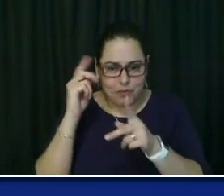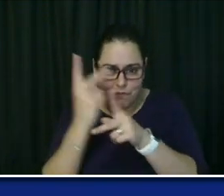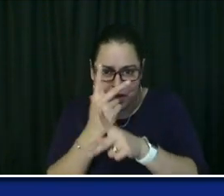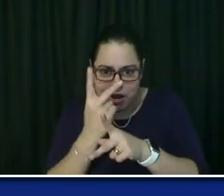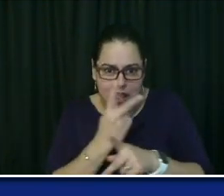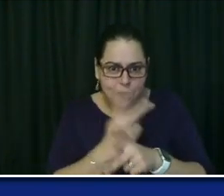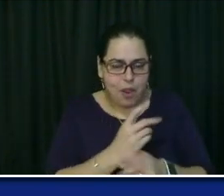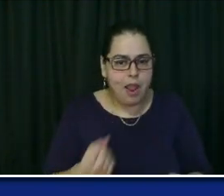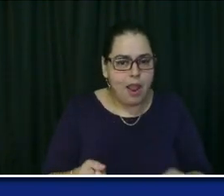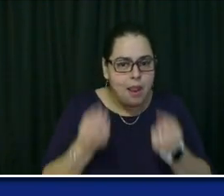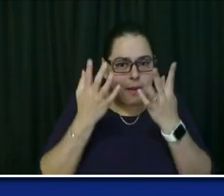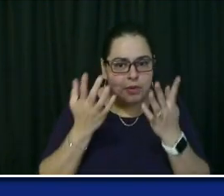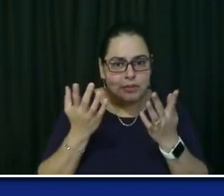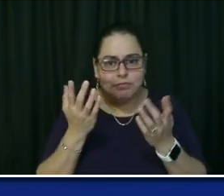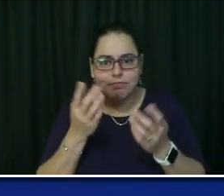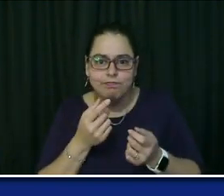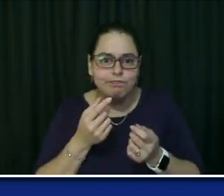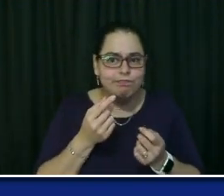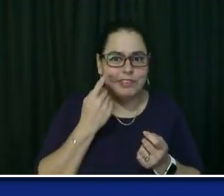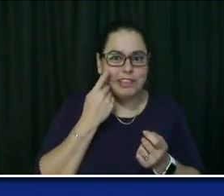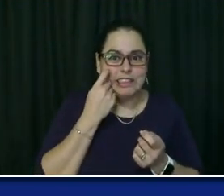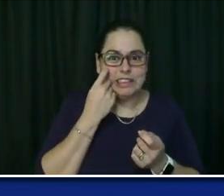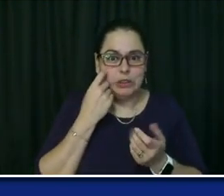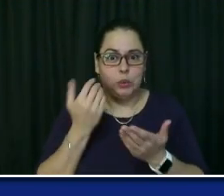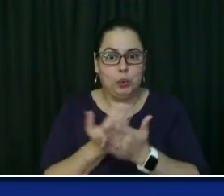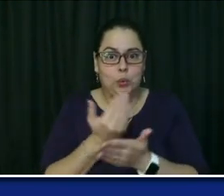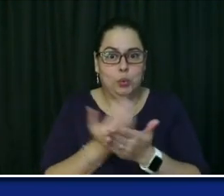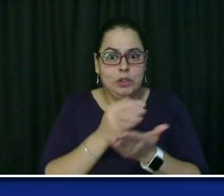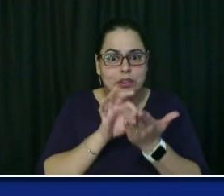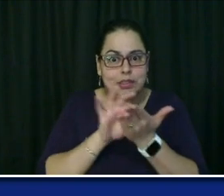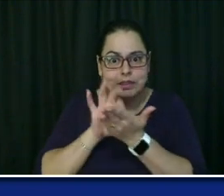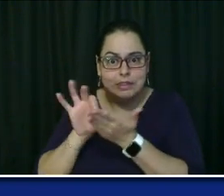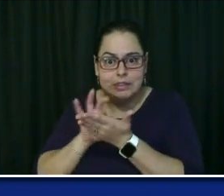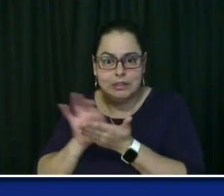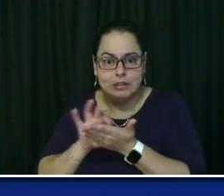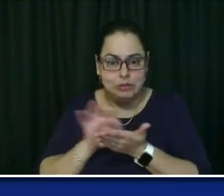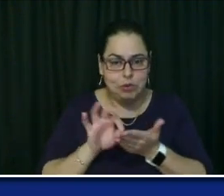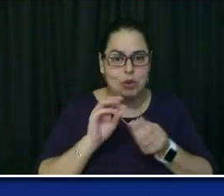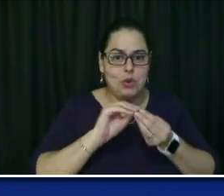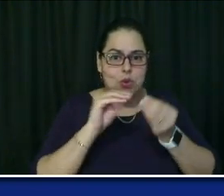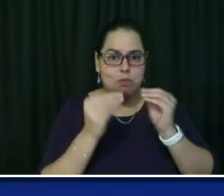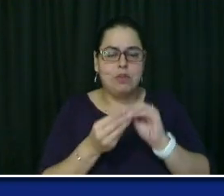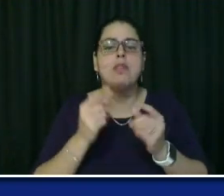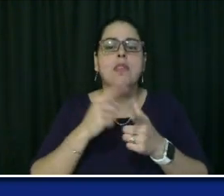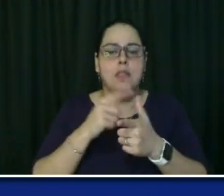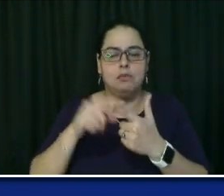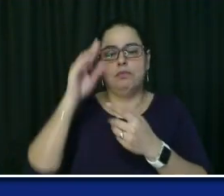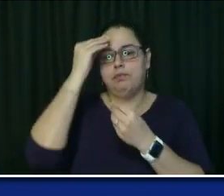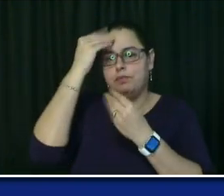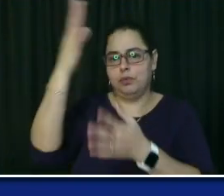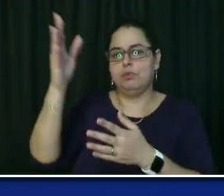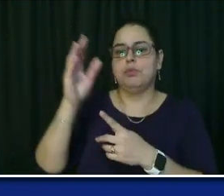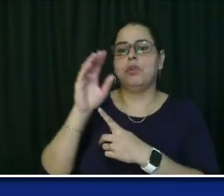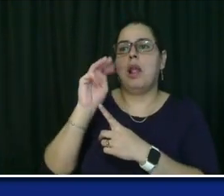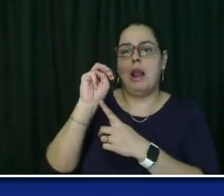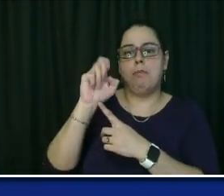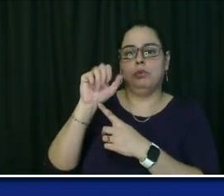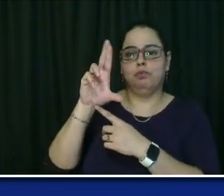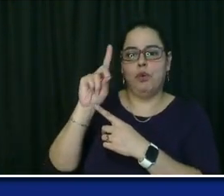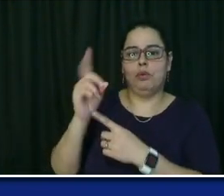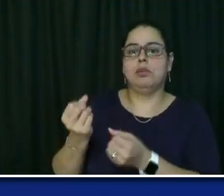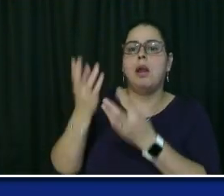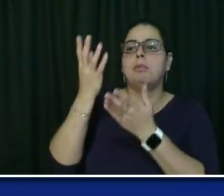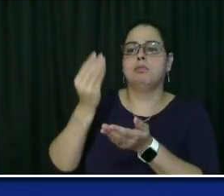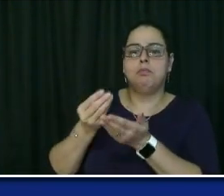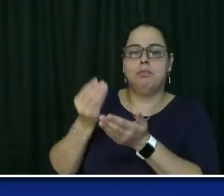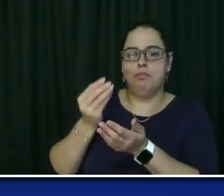data to make that percentage share back. If an Elmsford is properly counted higher than what's listed in the 2010 census,